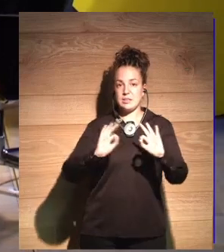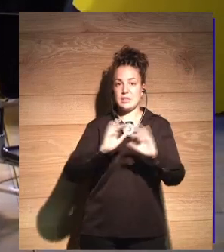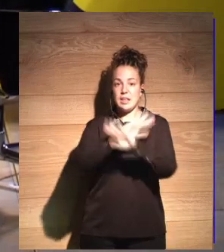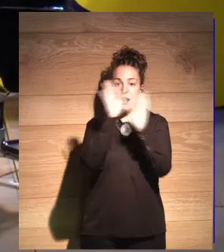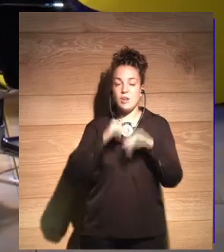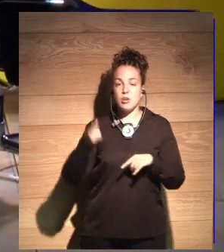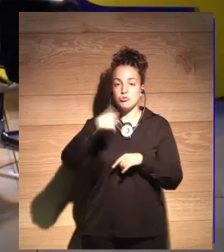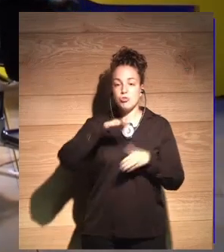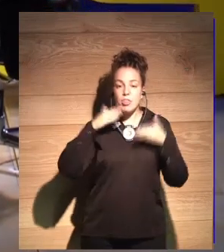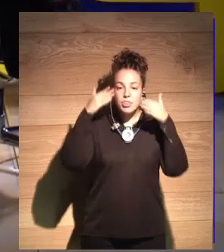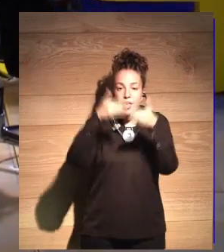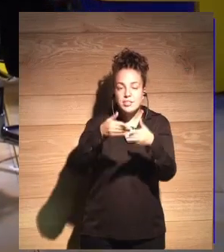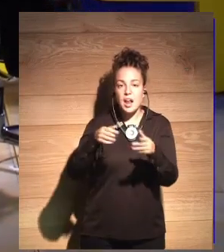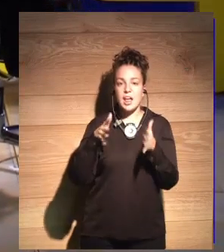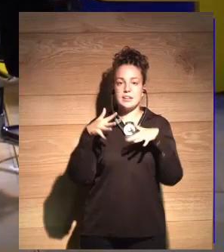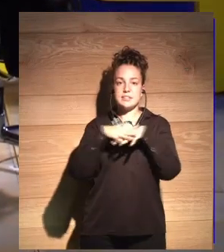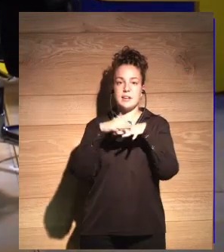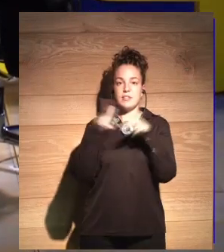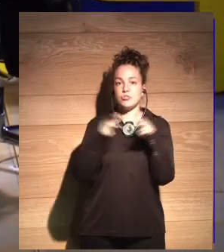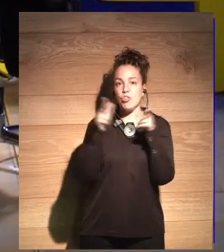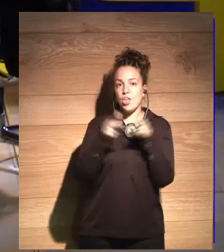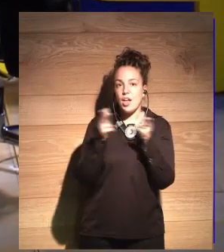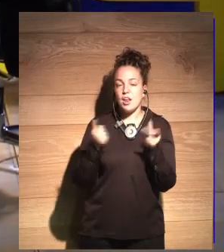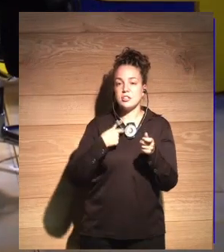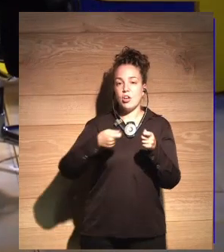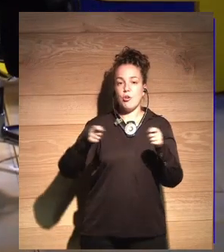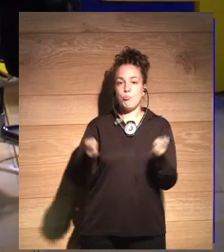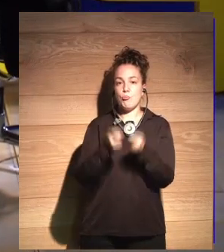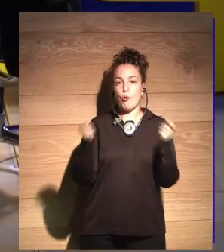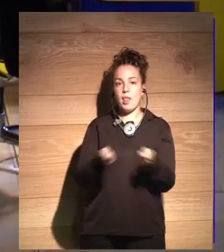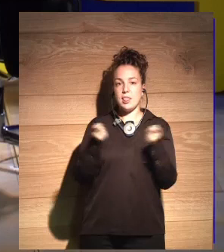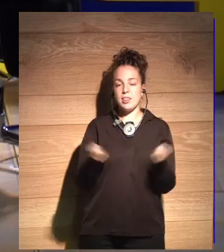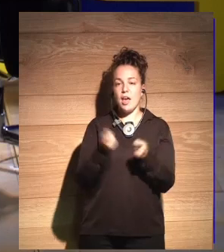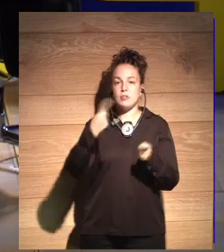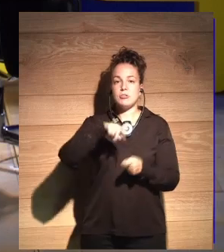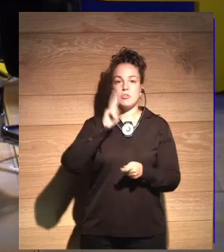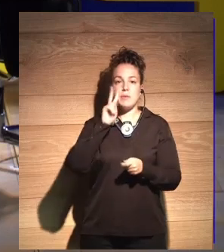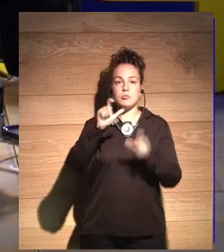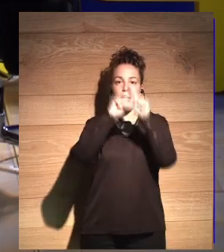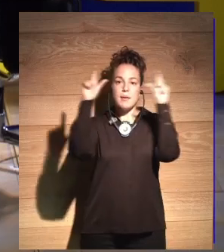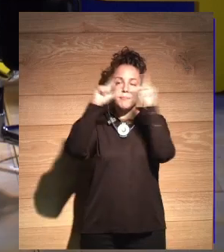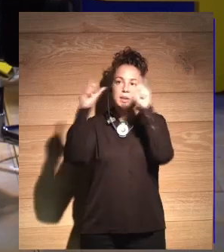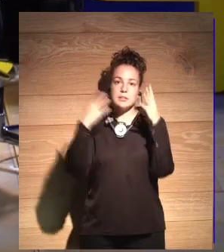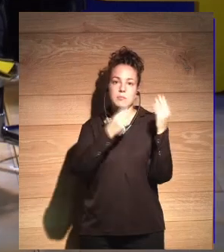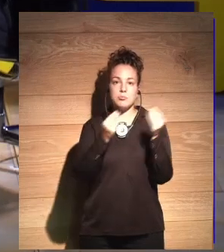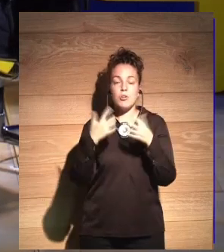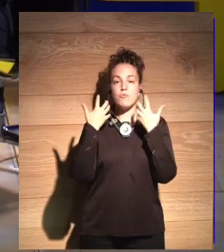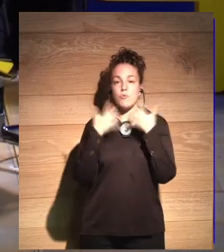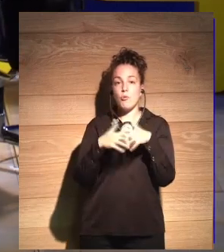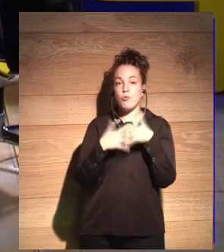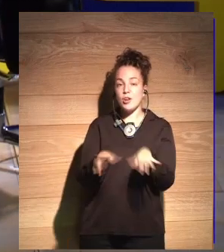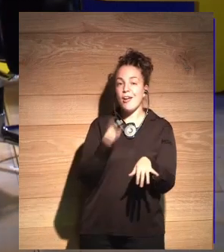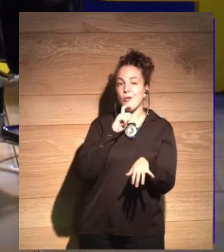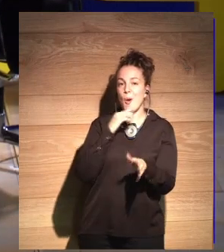on ads. You look at the .com bust, and then all these companies supported by ads went away. We think that Facebook is permanent because it's taking